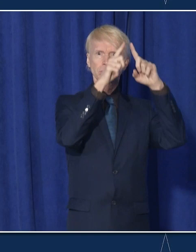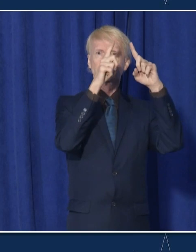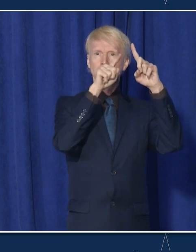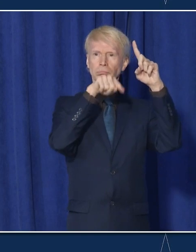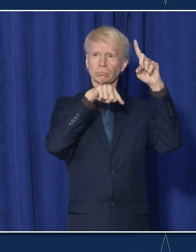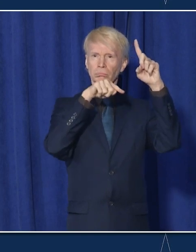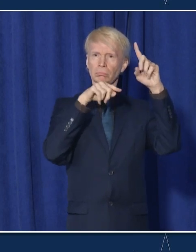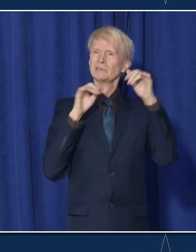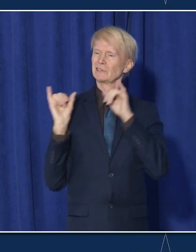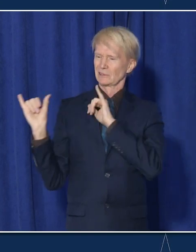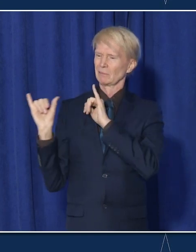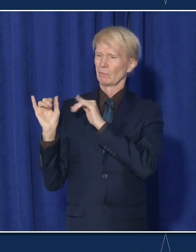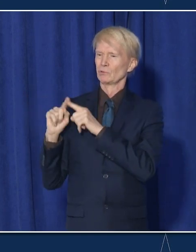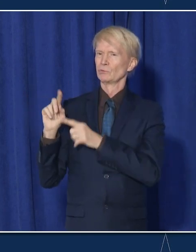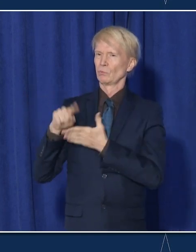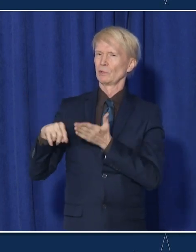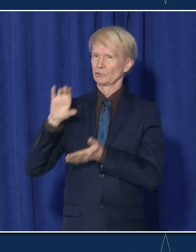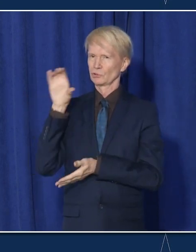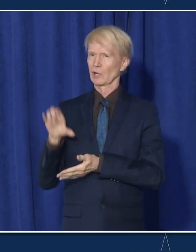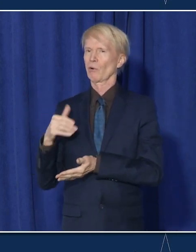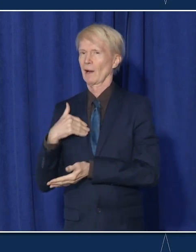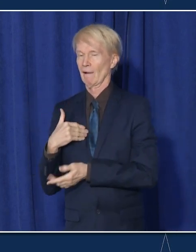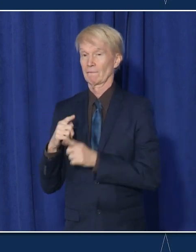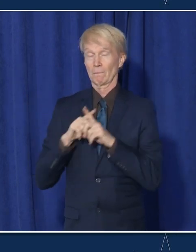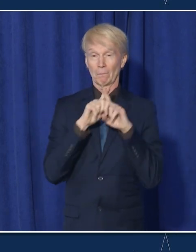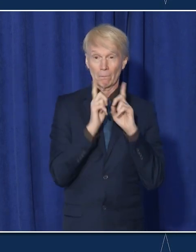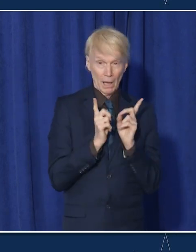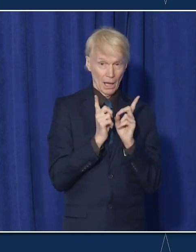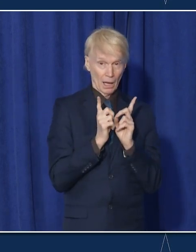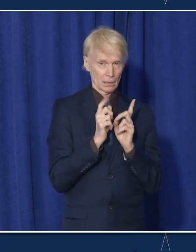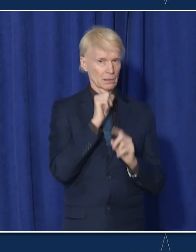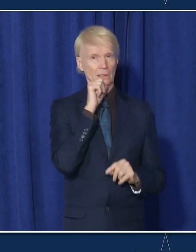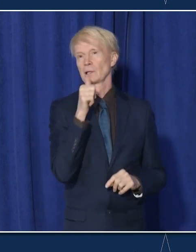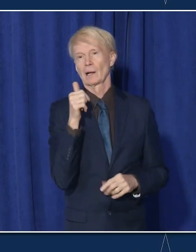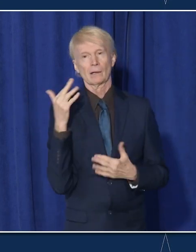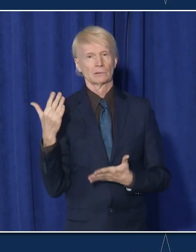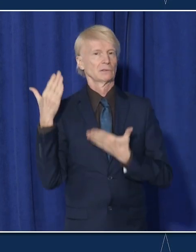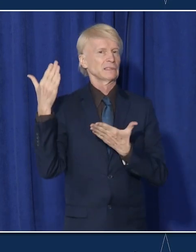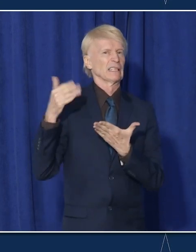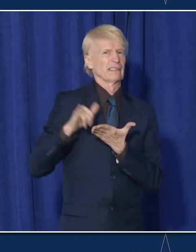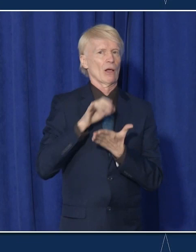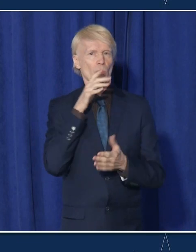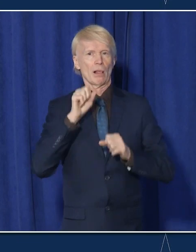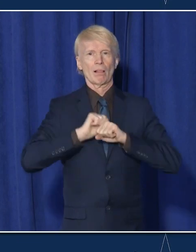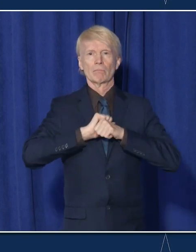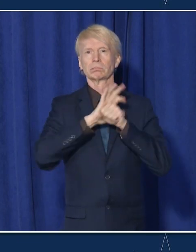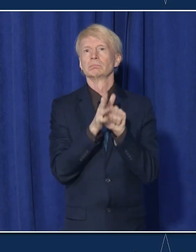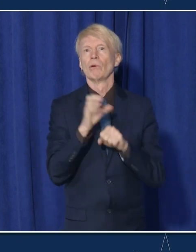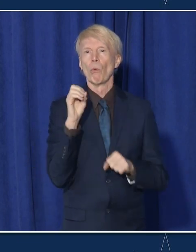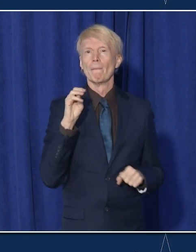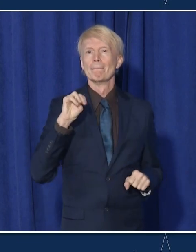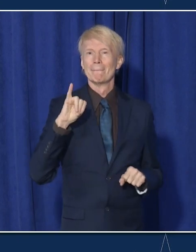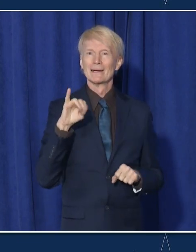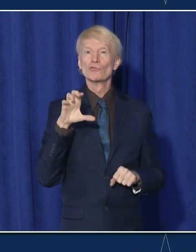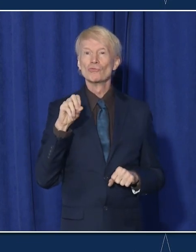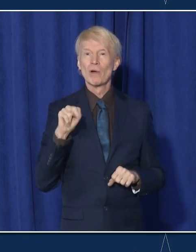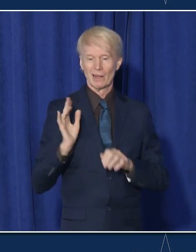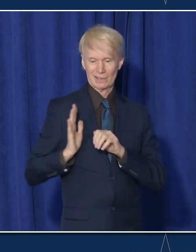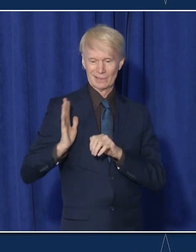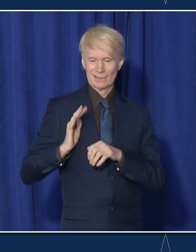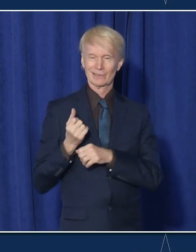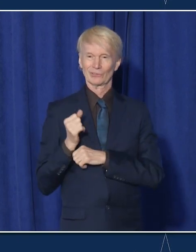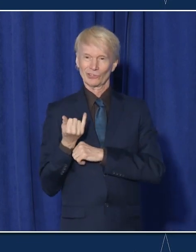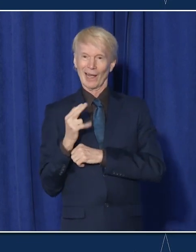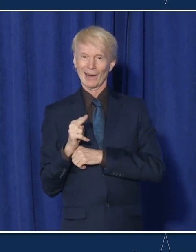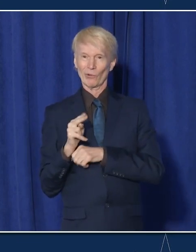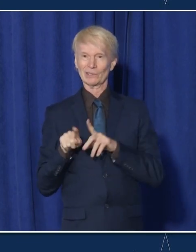very dissimilar to what we have now, but nothing suggestive of the major Omicron surge that we saw in January. On the